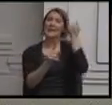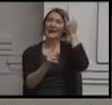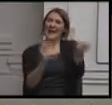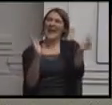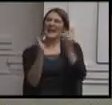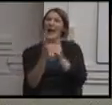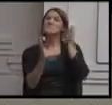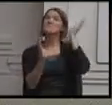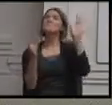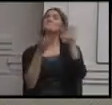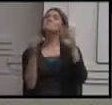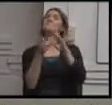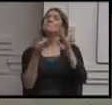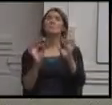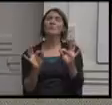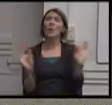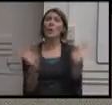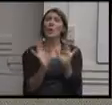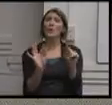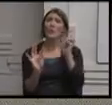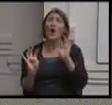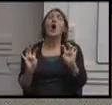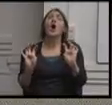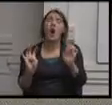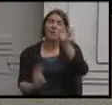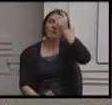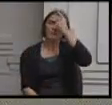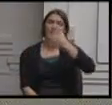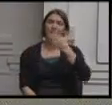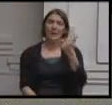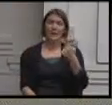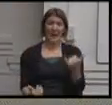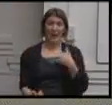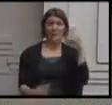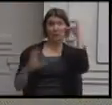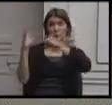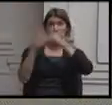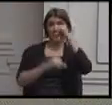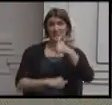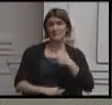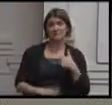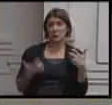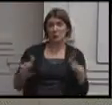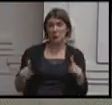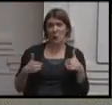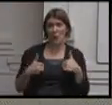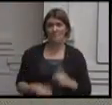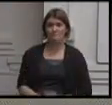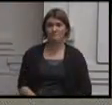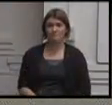his perspective, I think is the only way we'll really have the information to be able to make a reasonable decision.